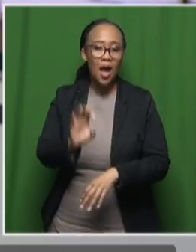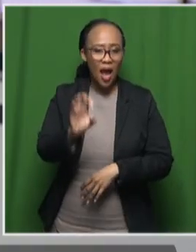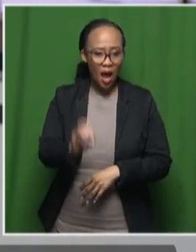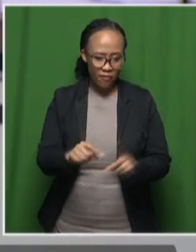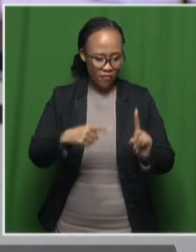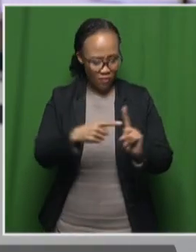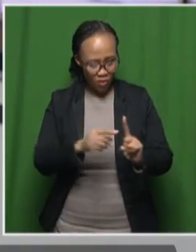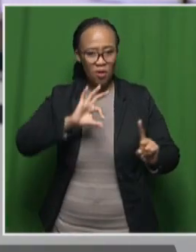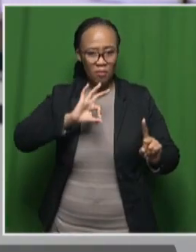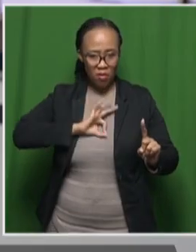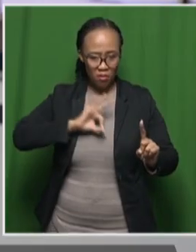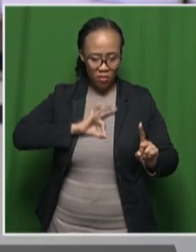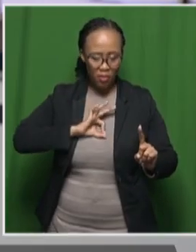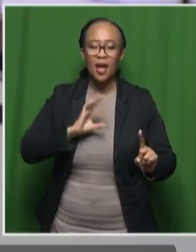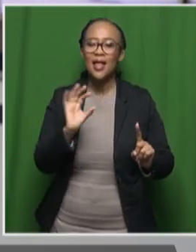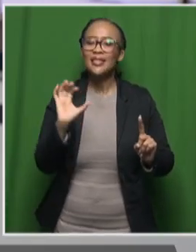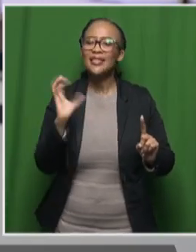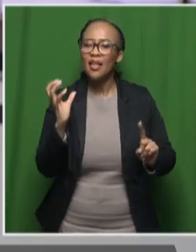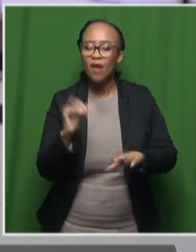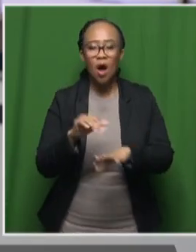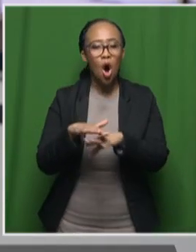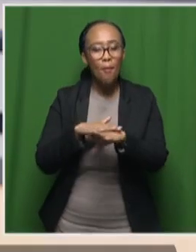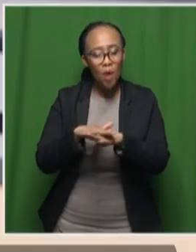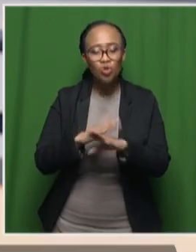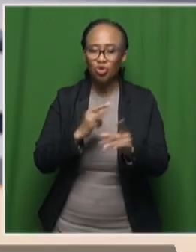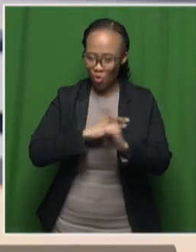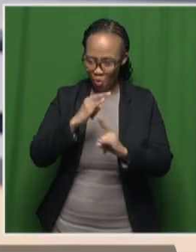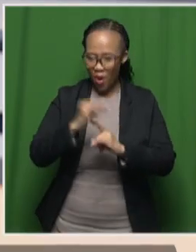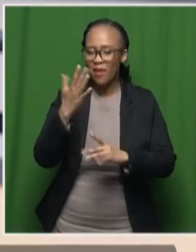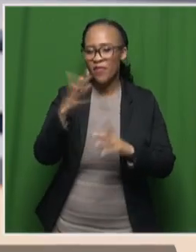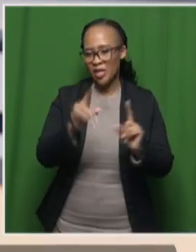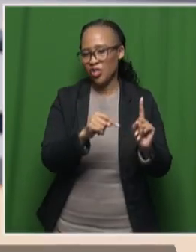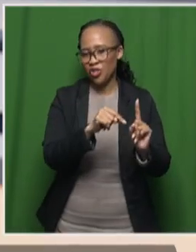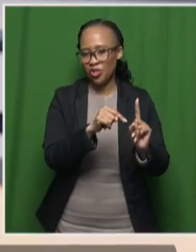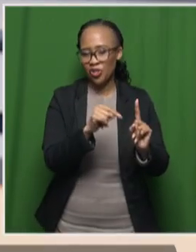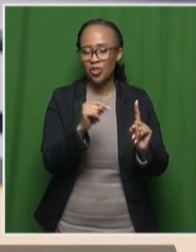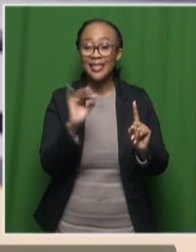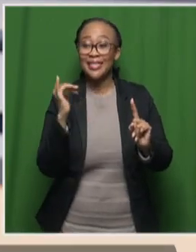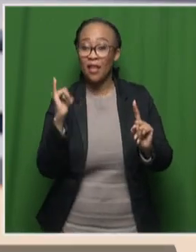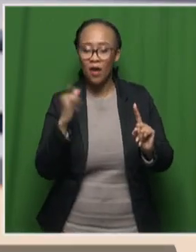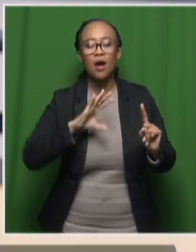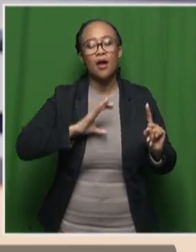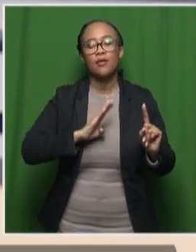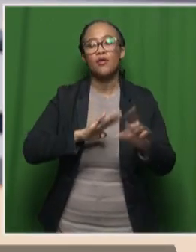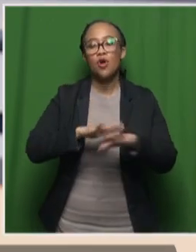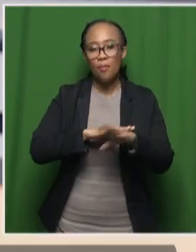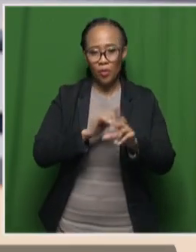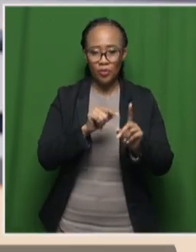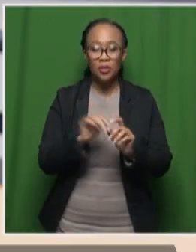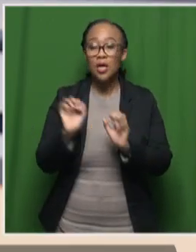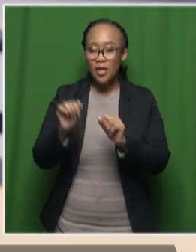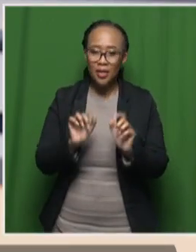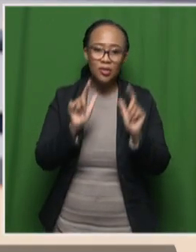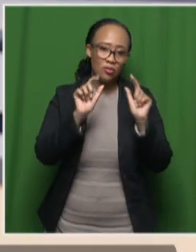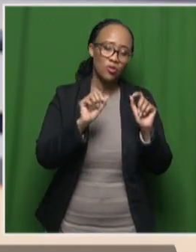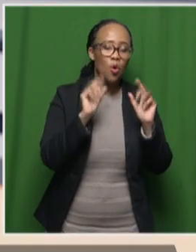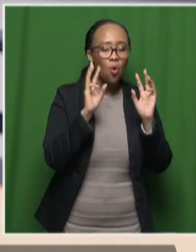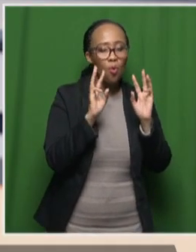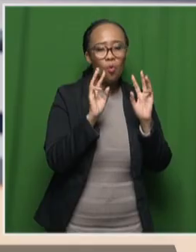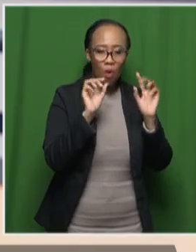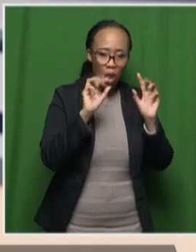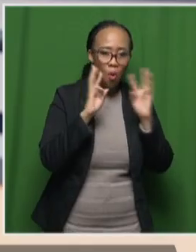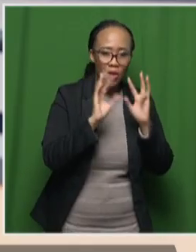Silver, bronze. She's got to just go out there and run the race of her life. We've got her screaming. We'll be screaming for her. Gerda Steyn, when is she running?